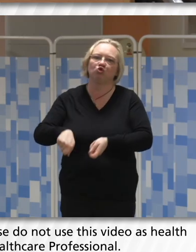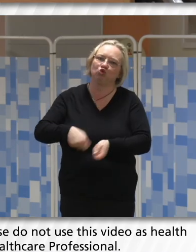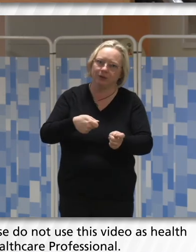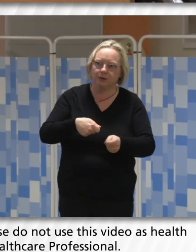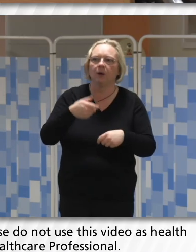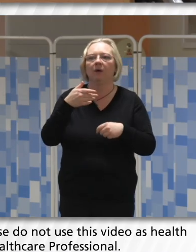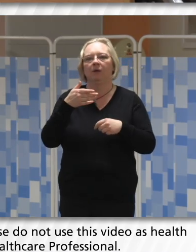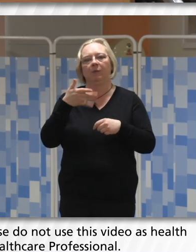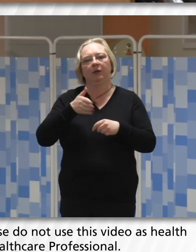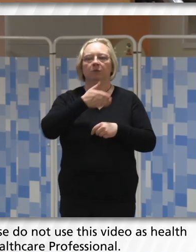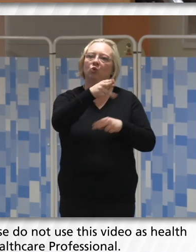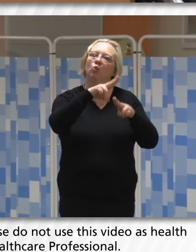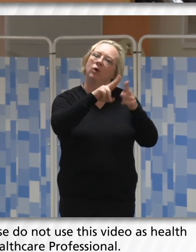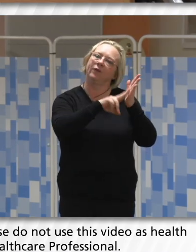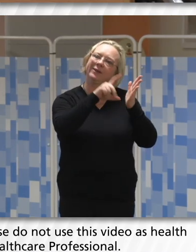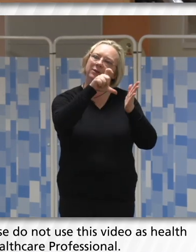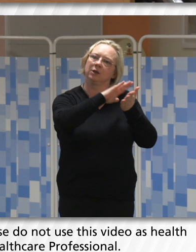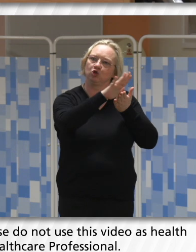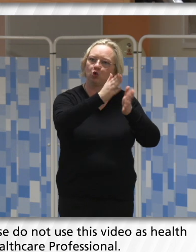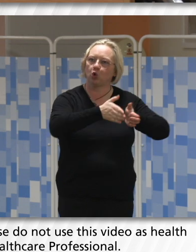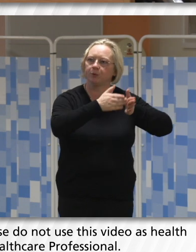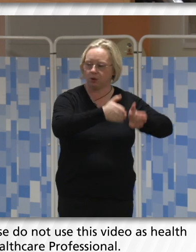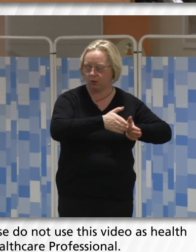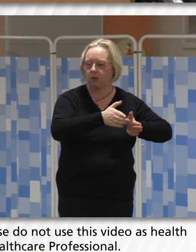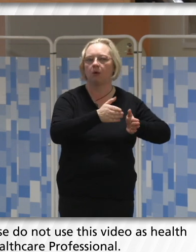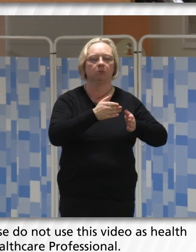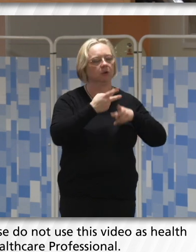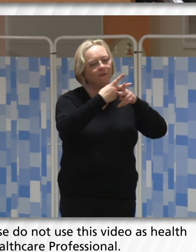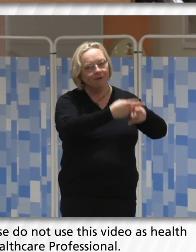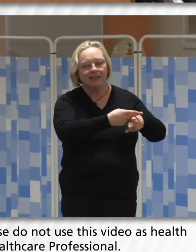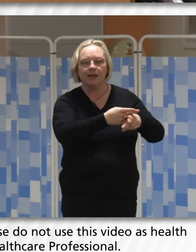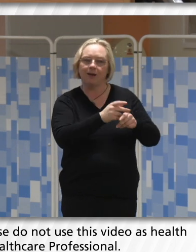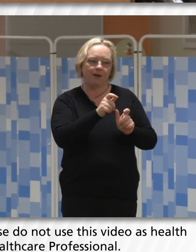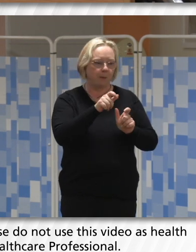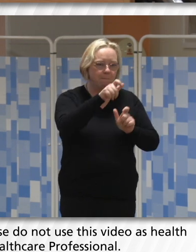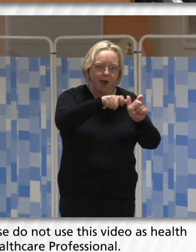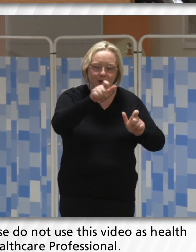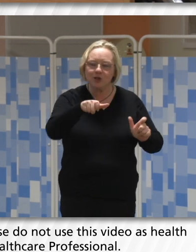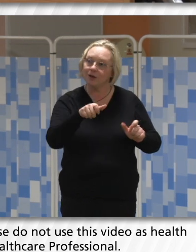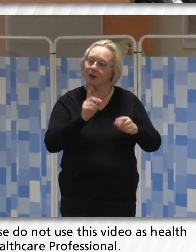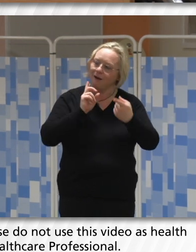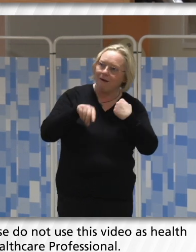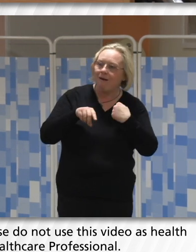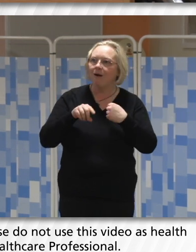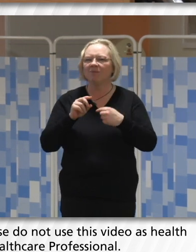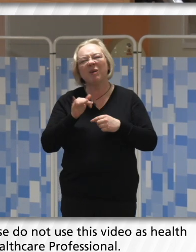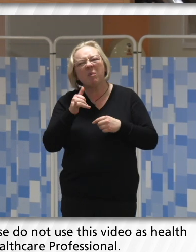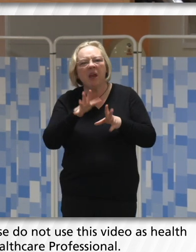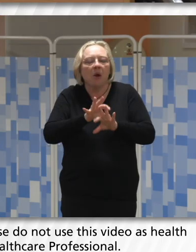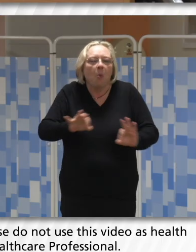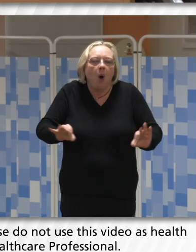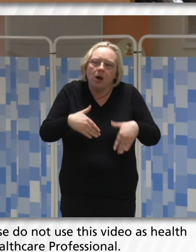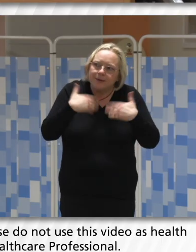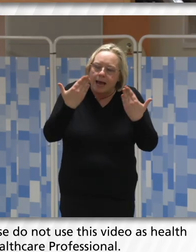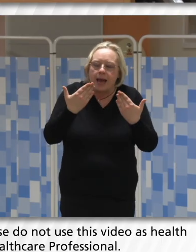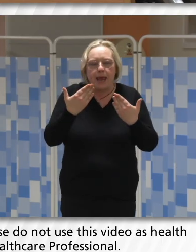Florence Nightingale Hospital. So it's always lovely to see how patients respond to that. You know, people can be kind of having a very quiet day,